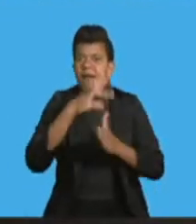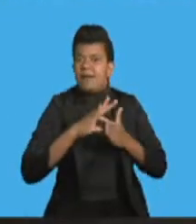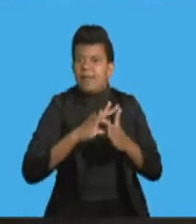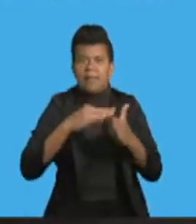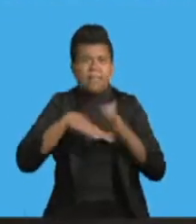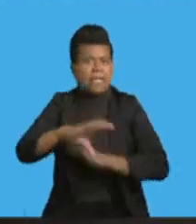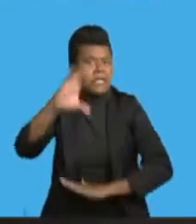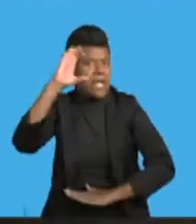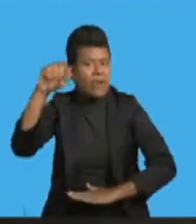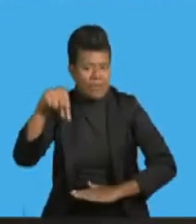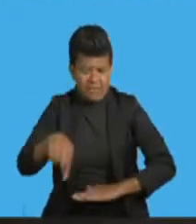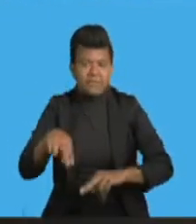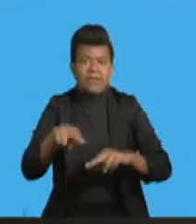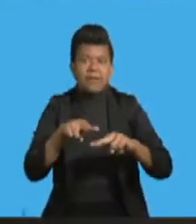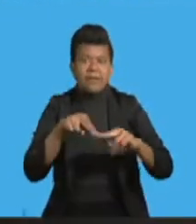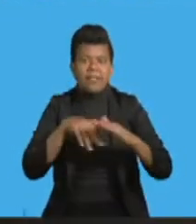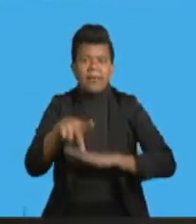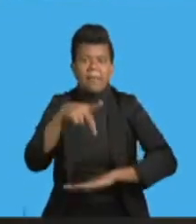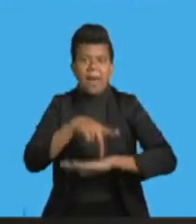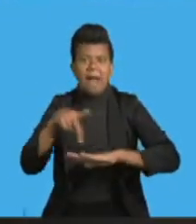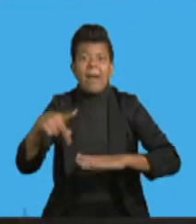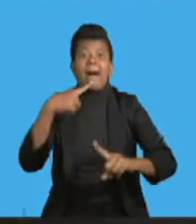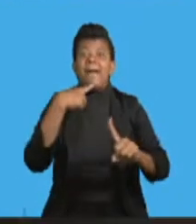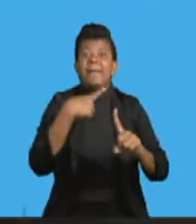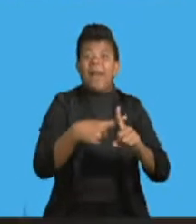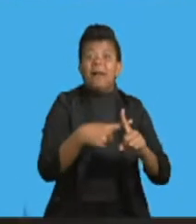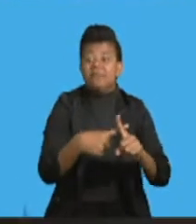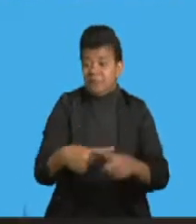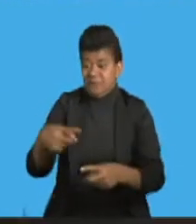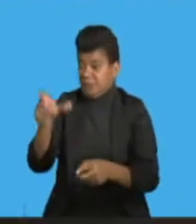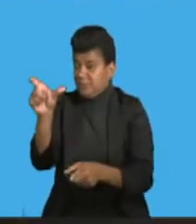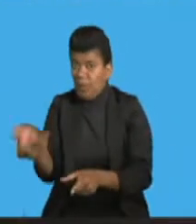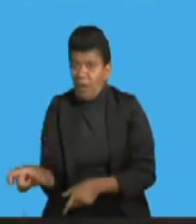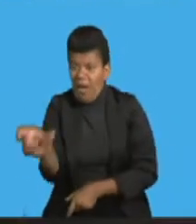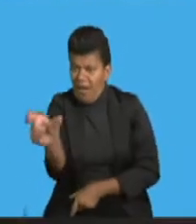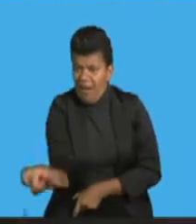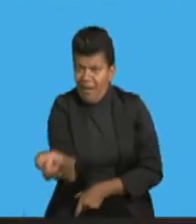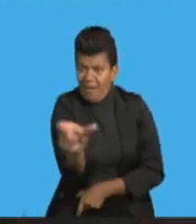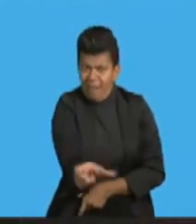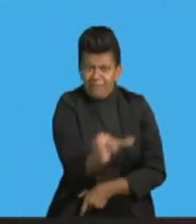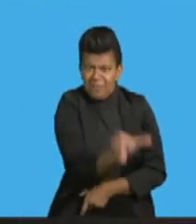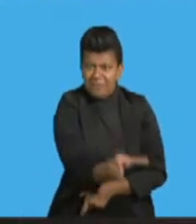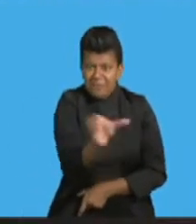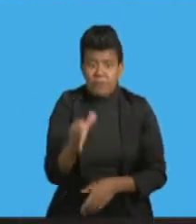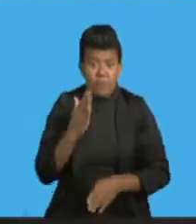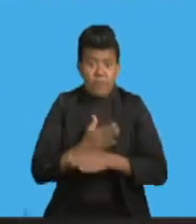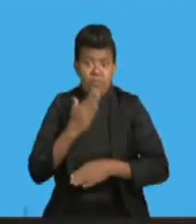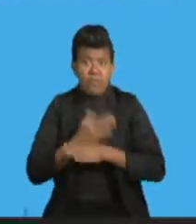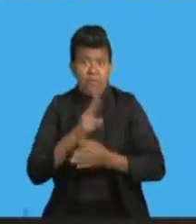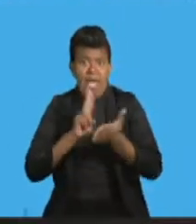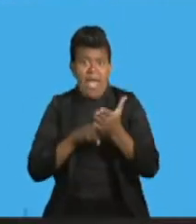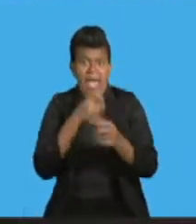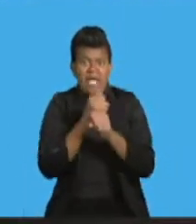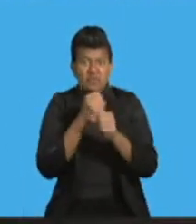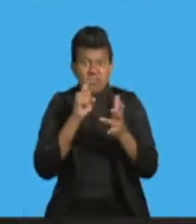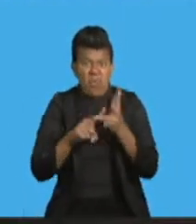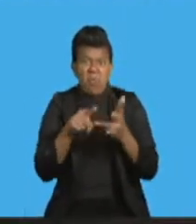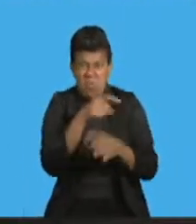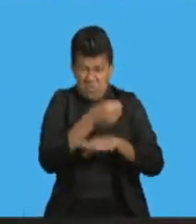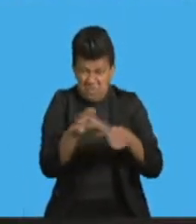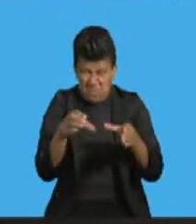multi-stakeholder approach as well, multi-pronged. We work with non-government organizations, with